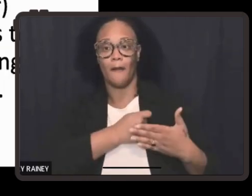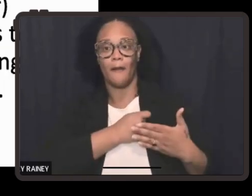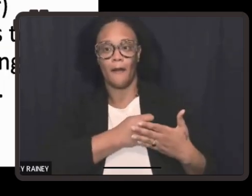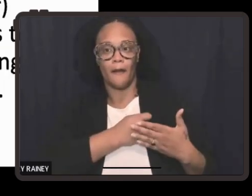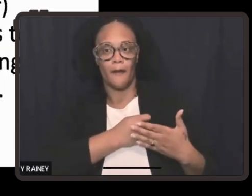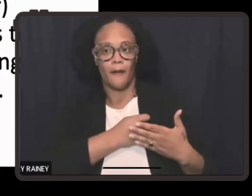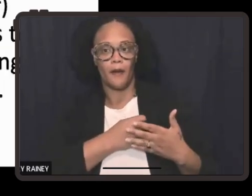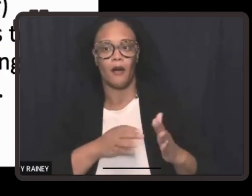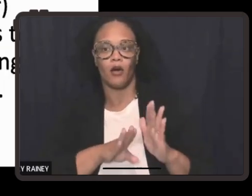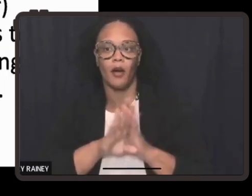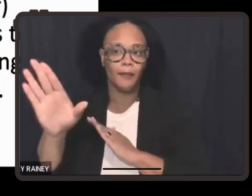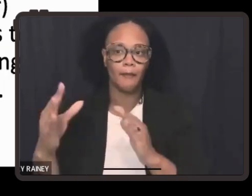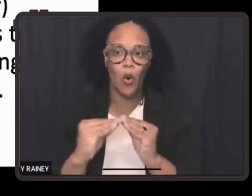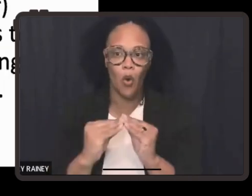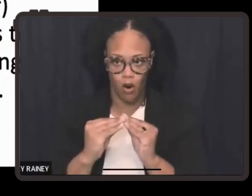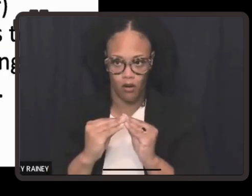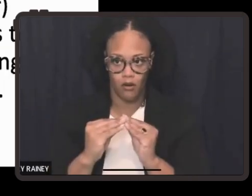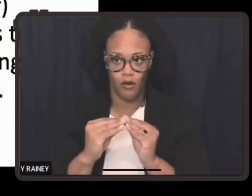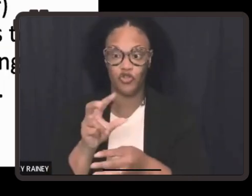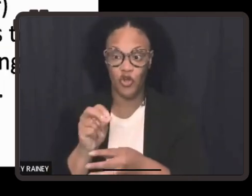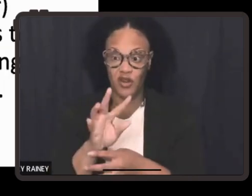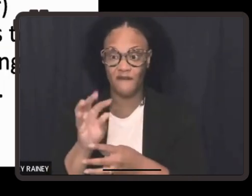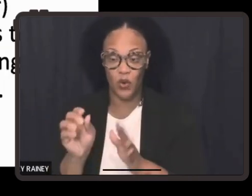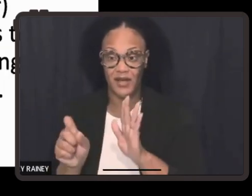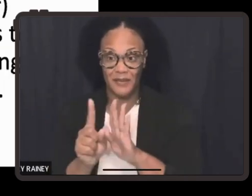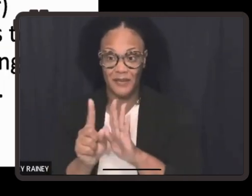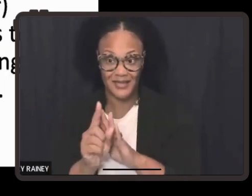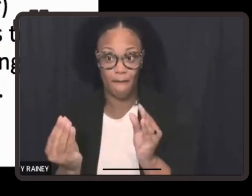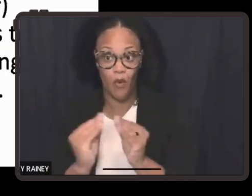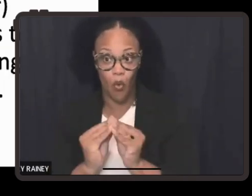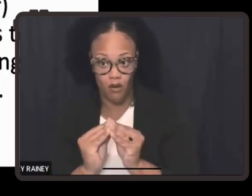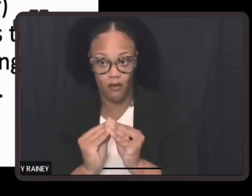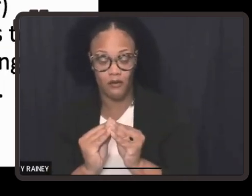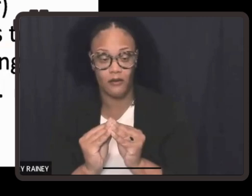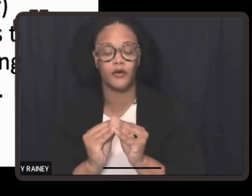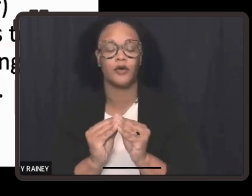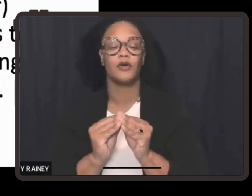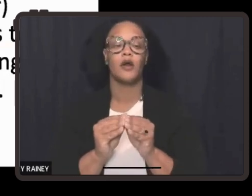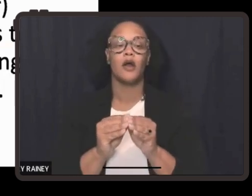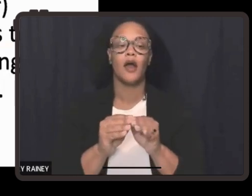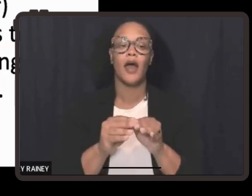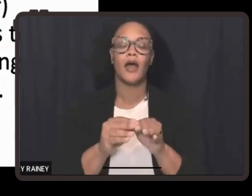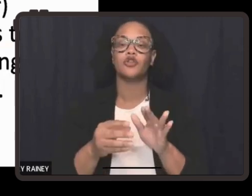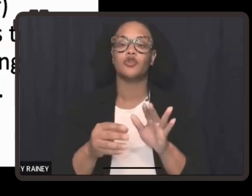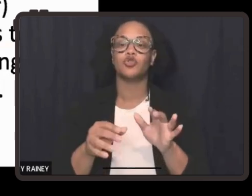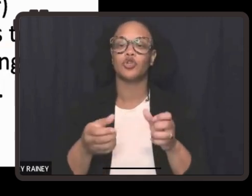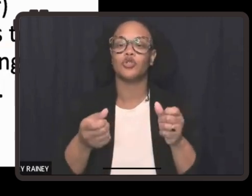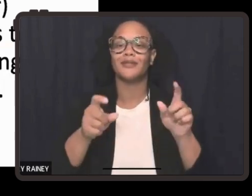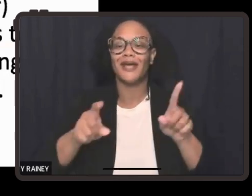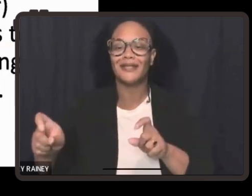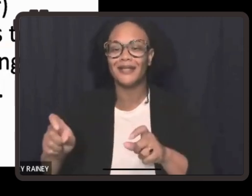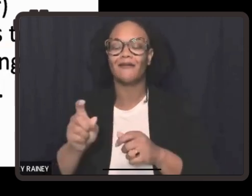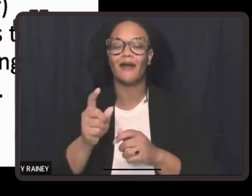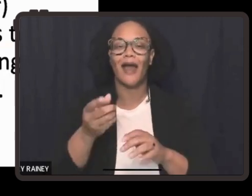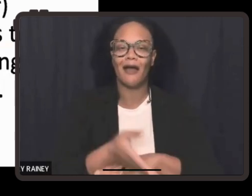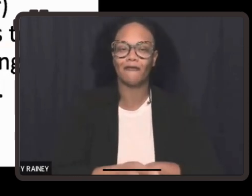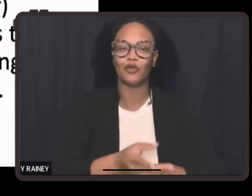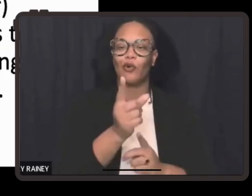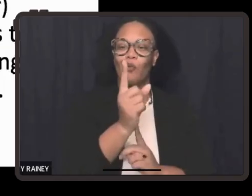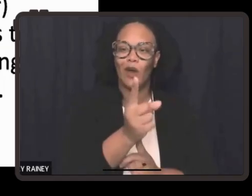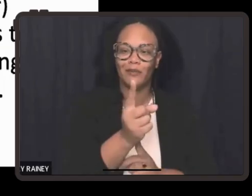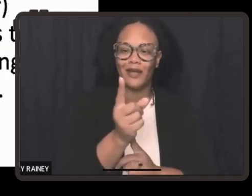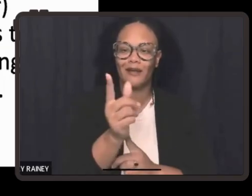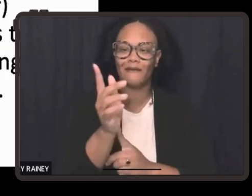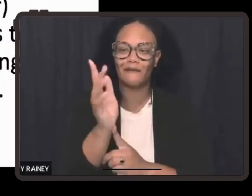than it was. And you do those readings over like 1 minute, 5 minutes, 10 minutes. And actually it's the 5 minute